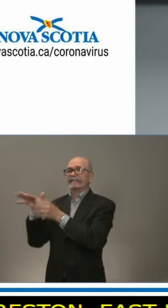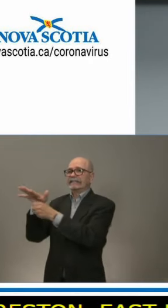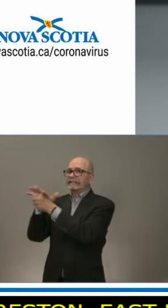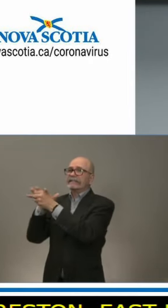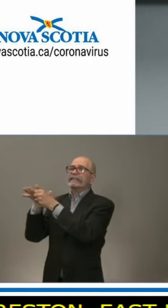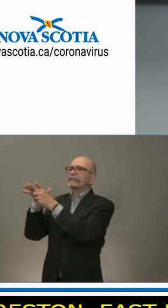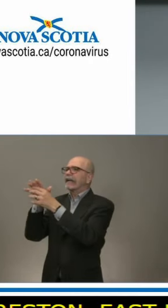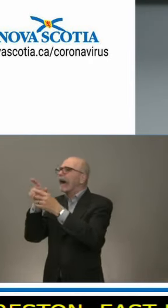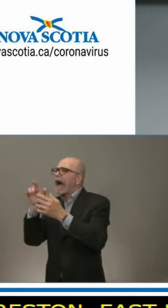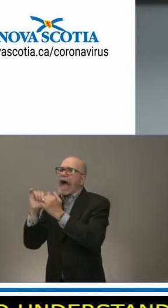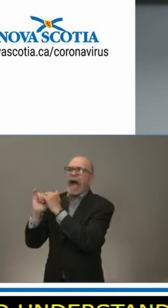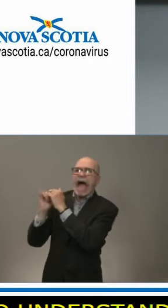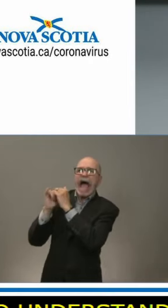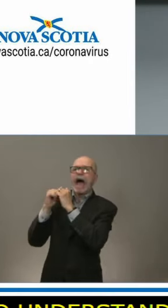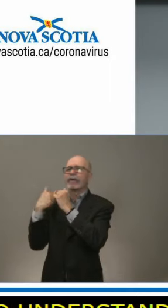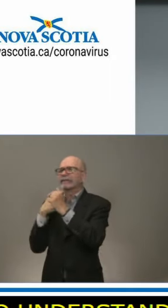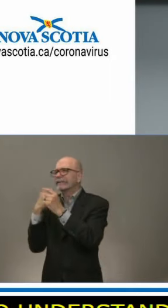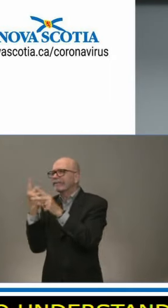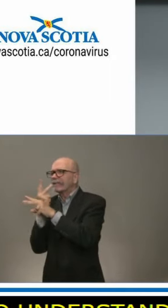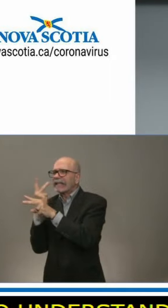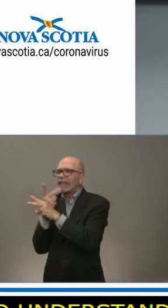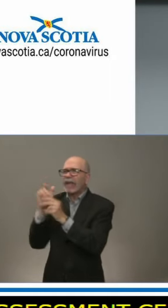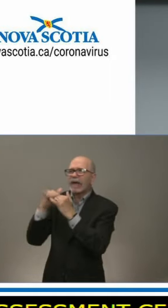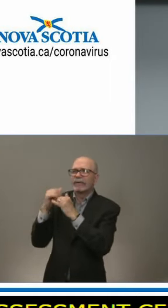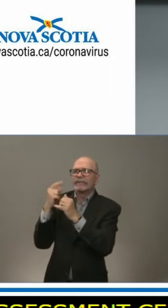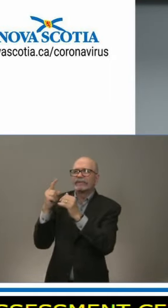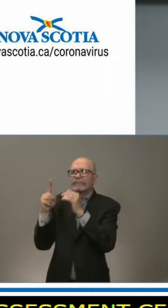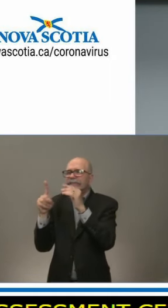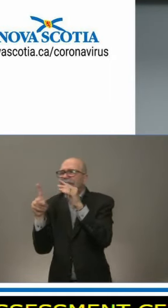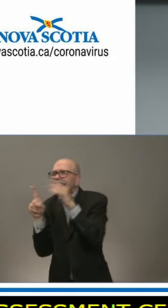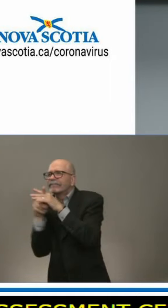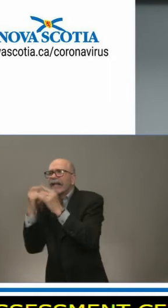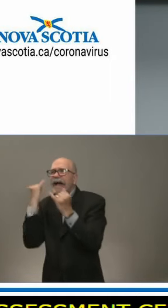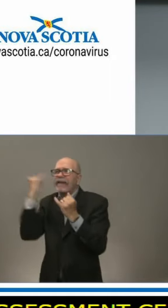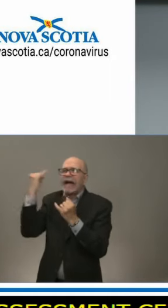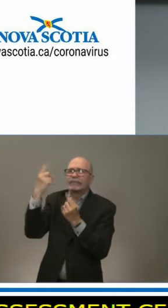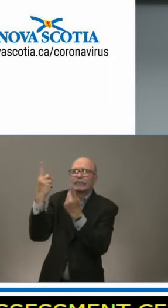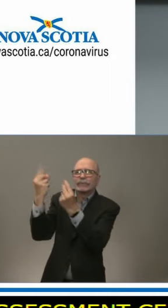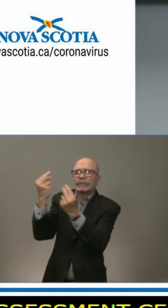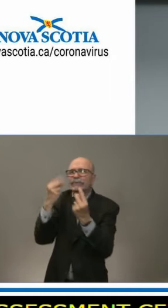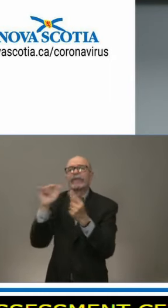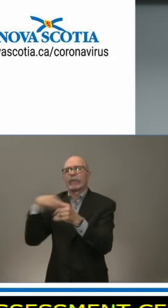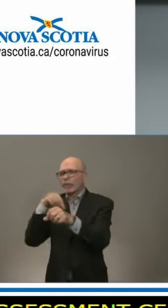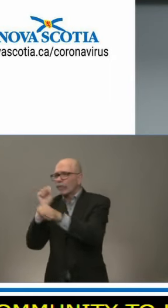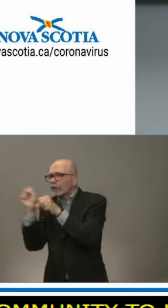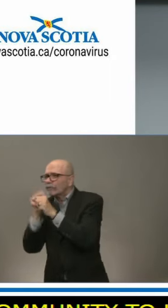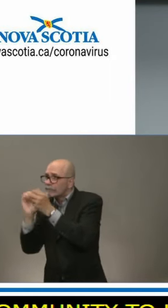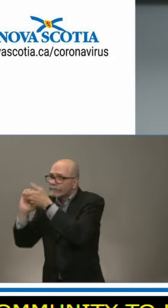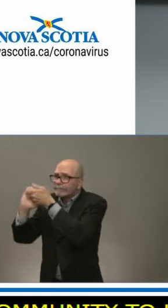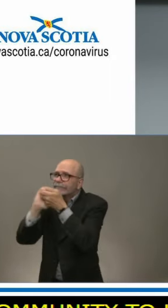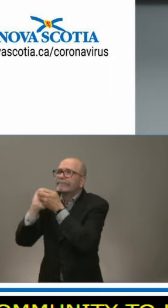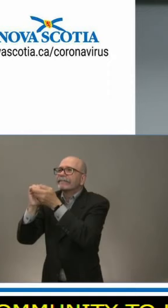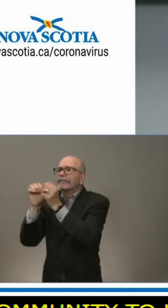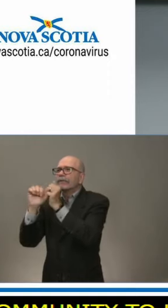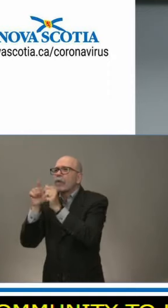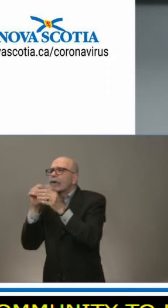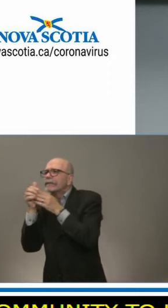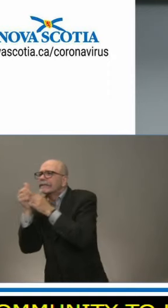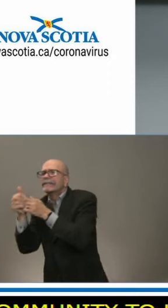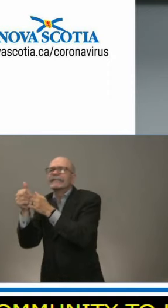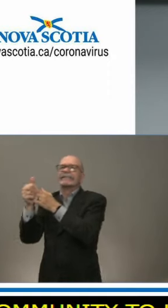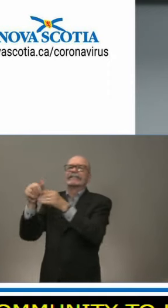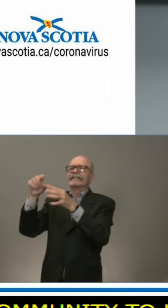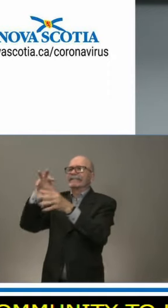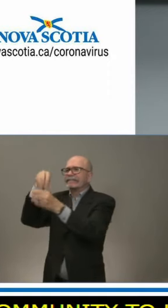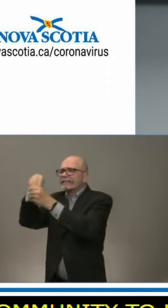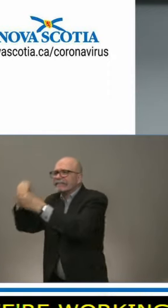understand those issues. We're working very closely with community leadership and community leaders in these communities. They